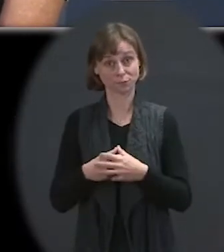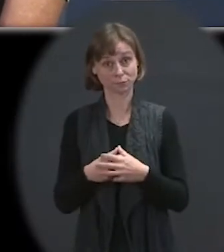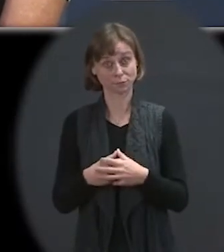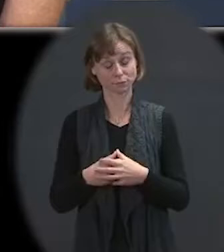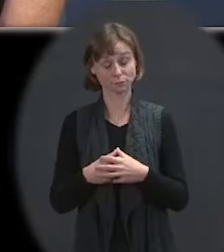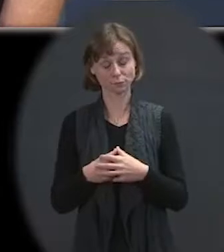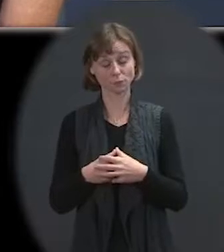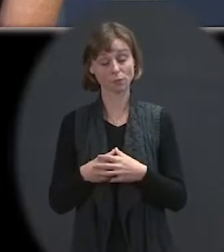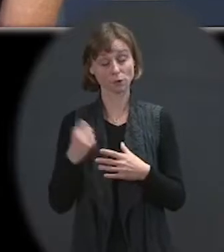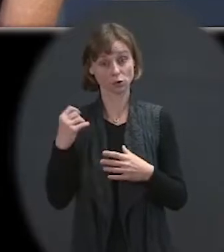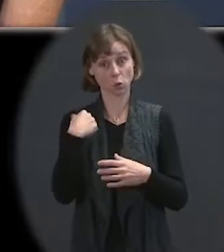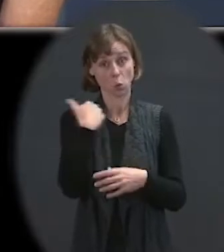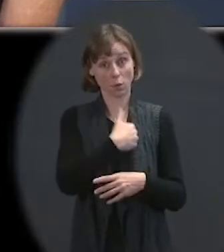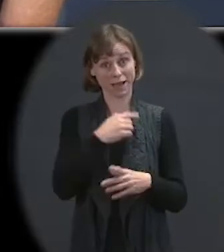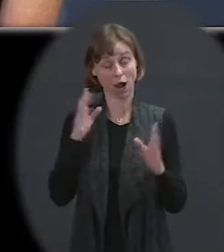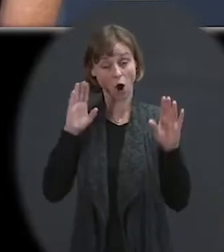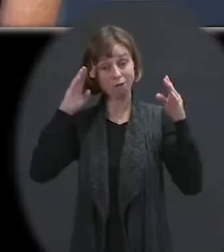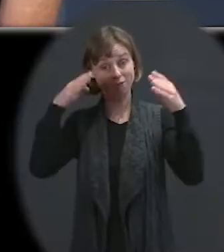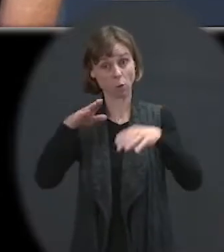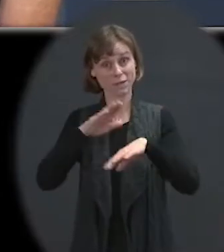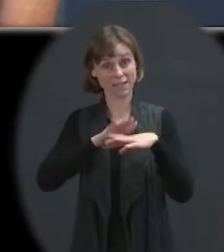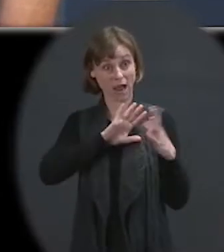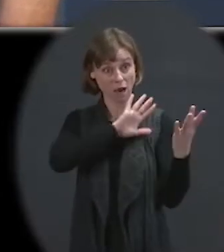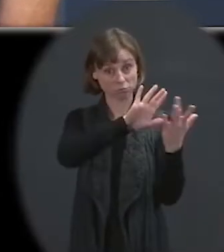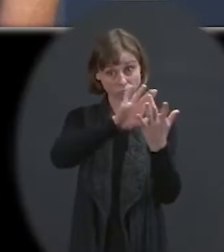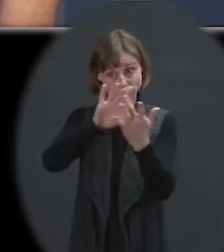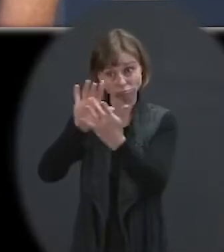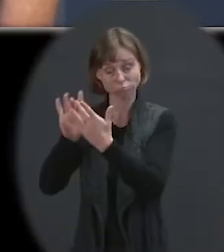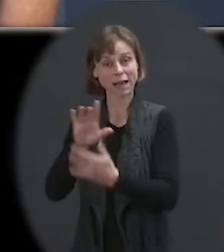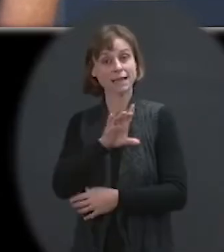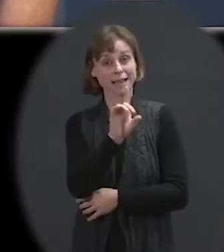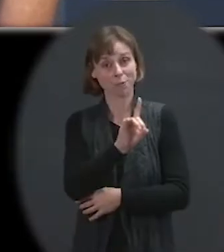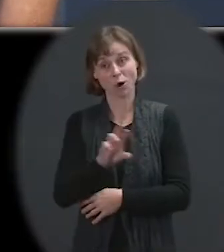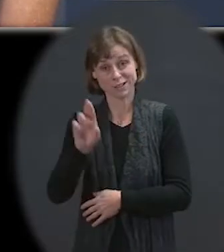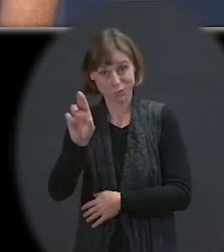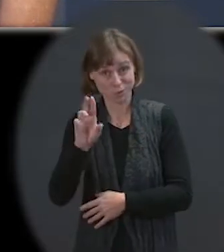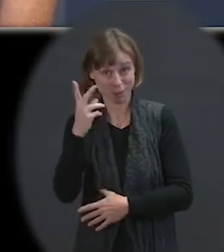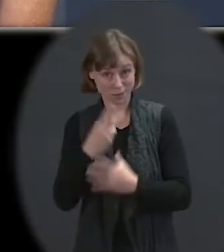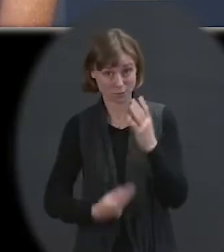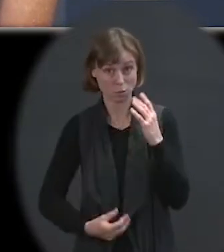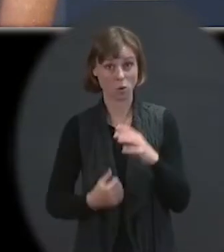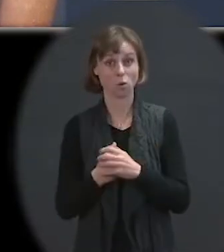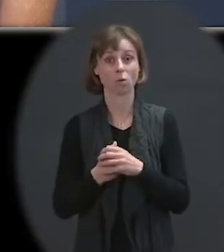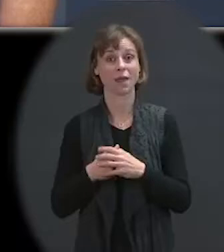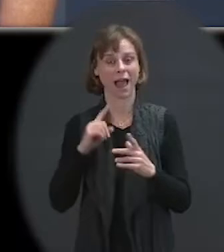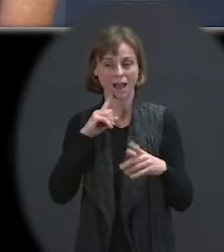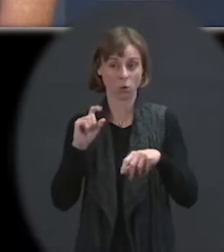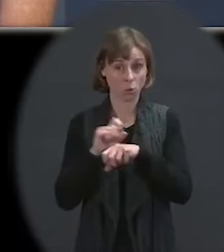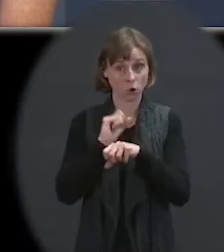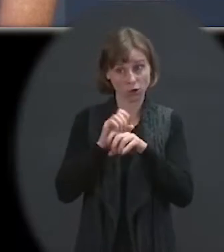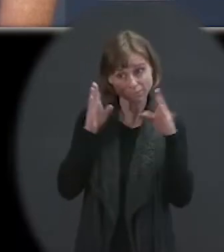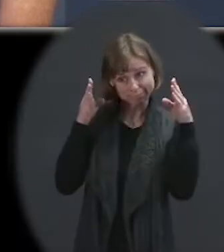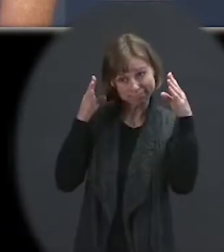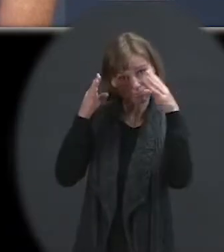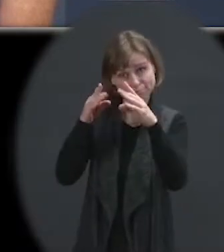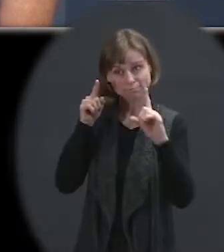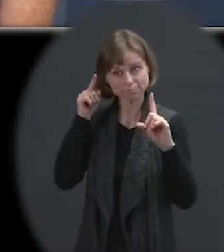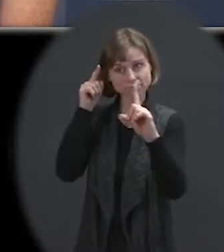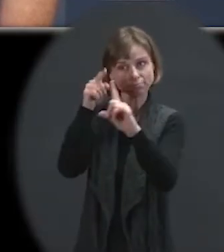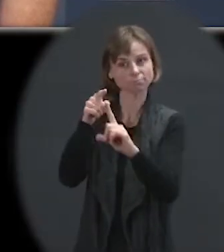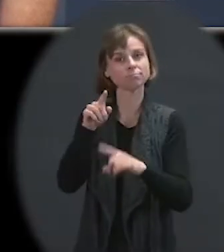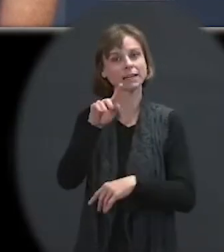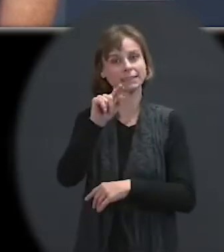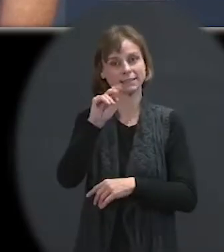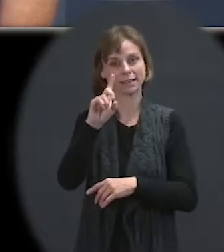focused on outreach to Democrats and Republicans and working toward getting Neera Tanden confirmed so we can get the budget